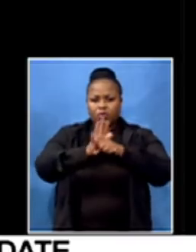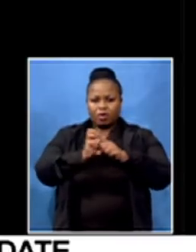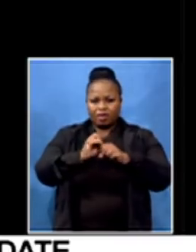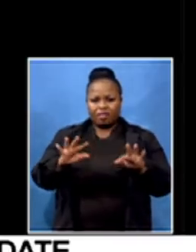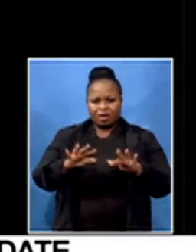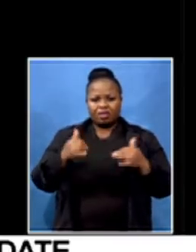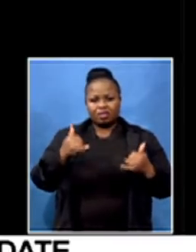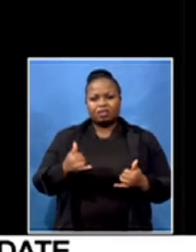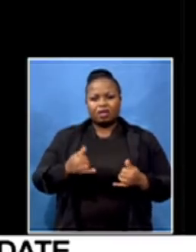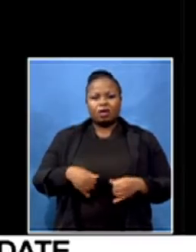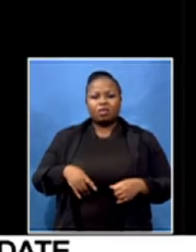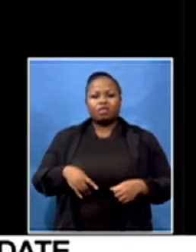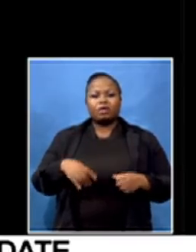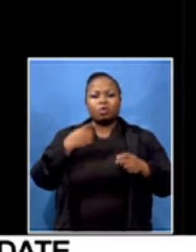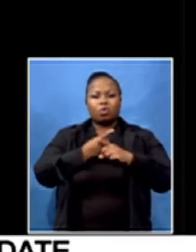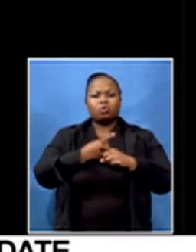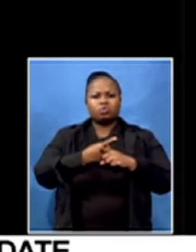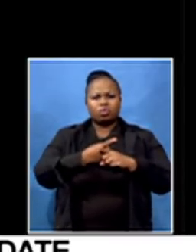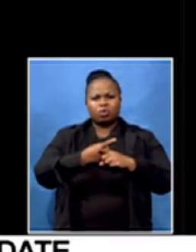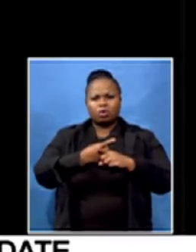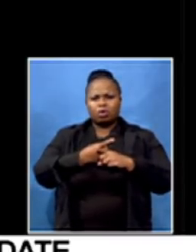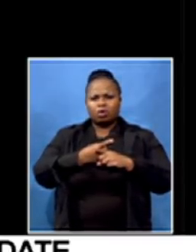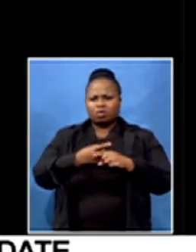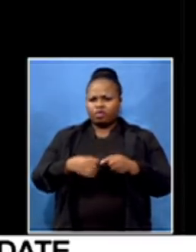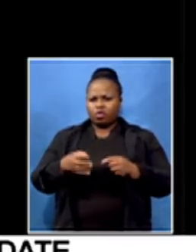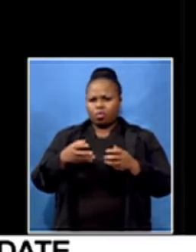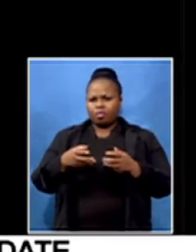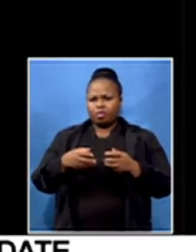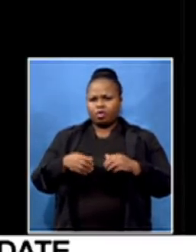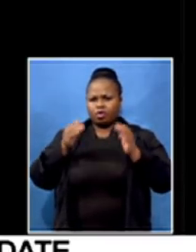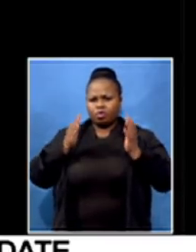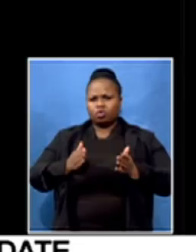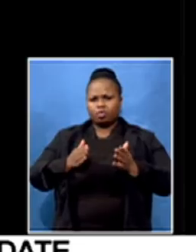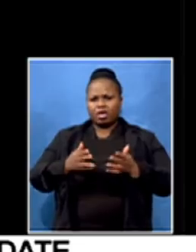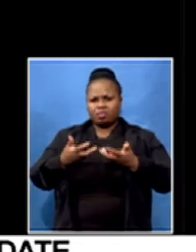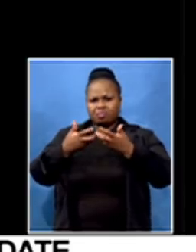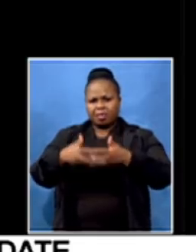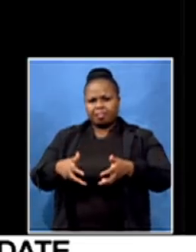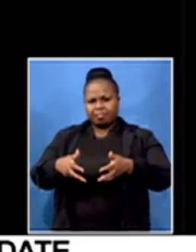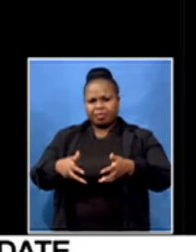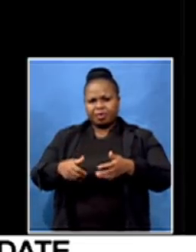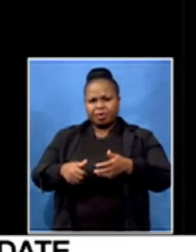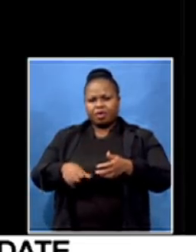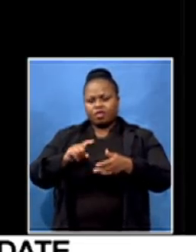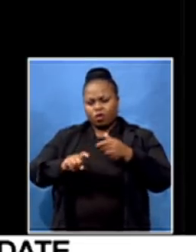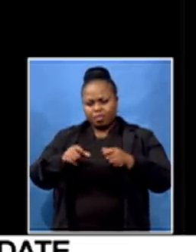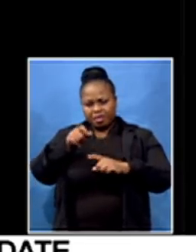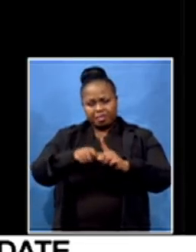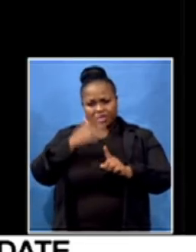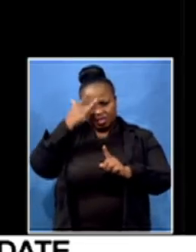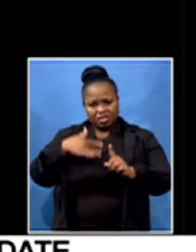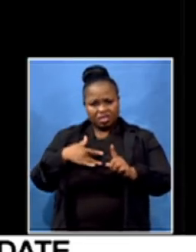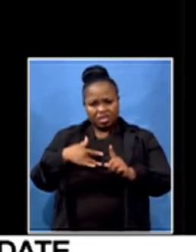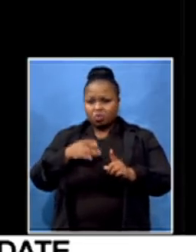been traced in human stool or feces and of that of infected patients? My question, can the Minister